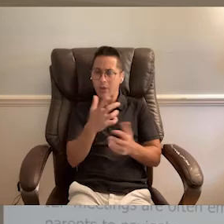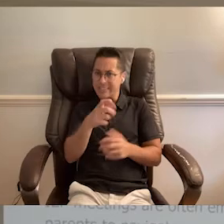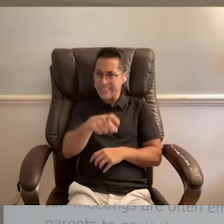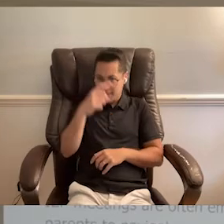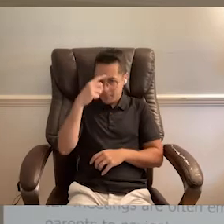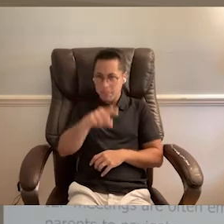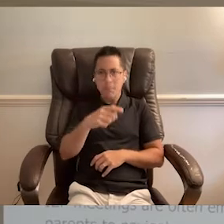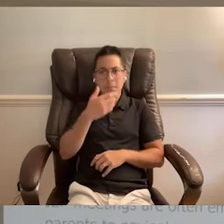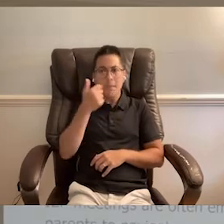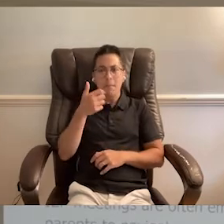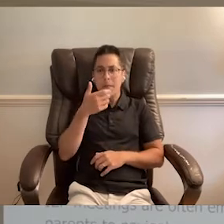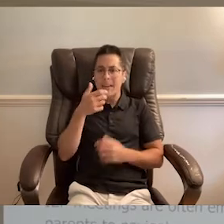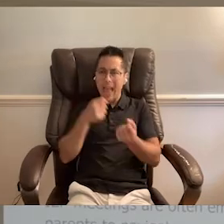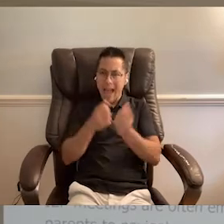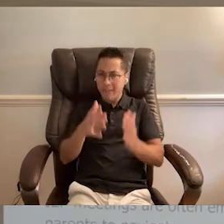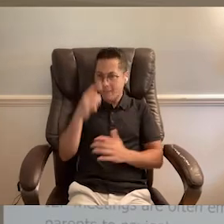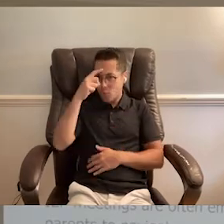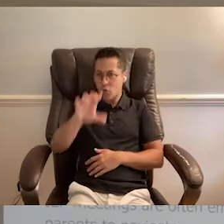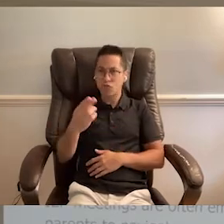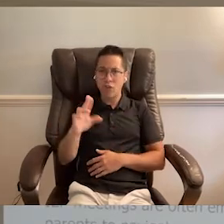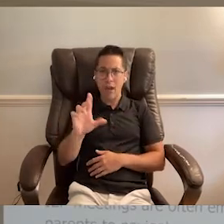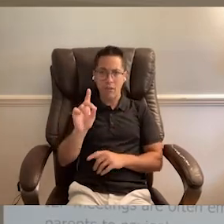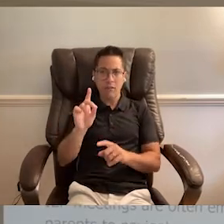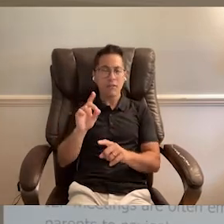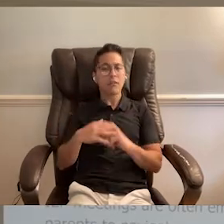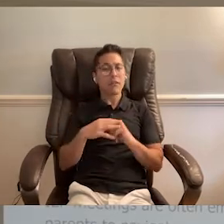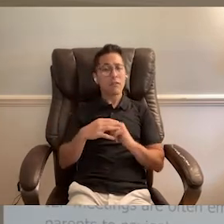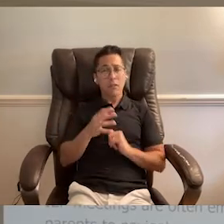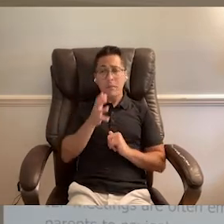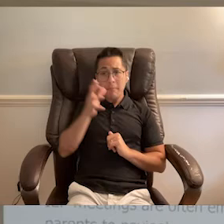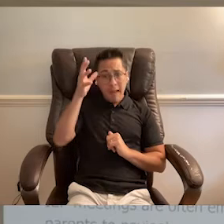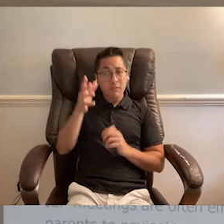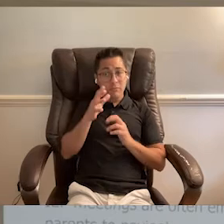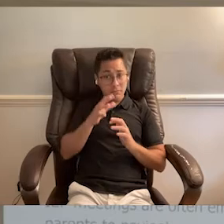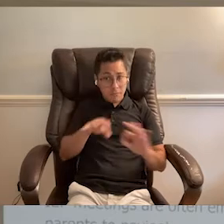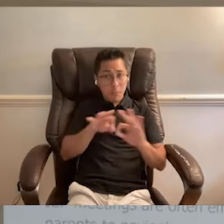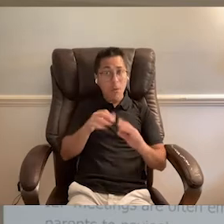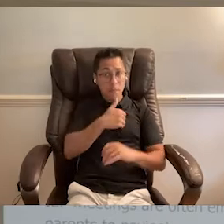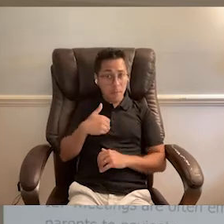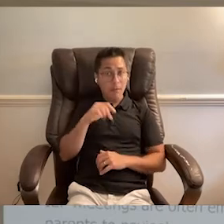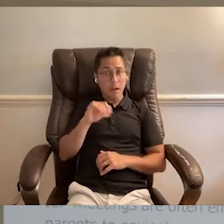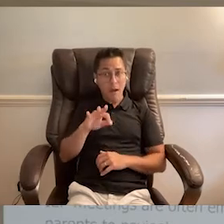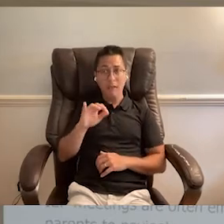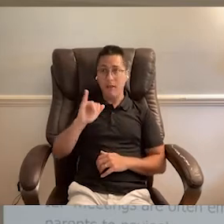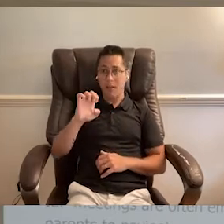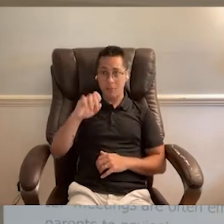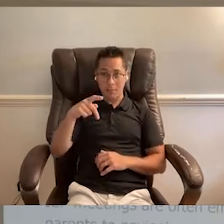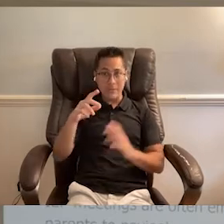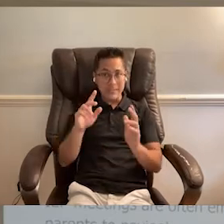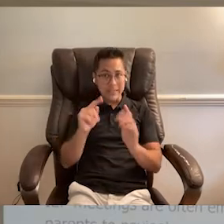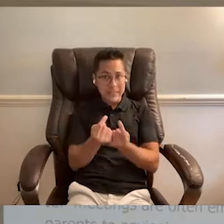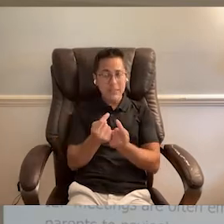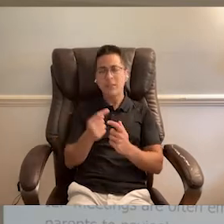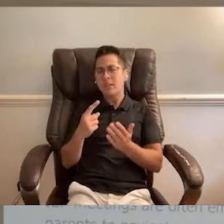child. Parents are important members of the IEP team, Sometimes it doesn't feel like that